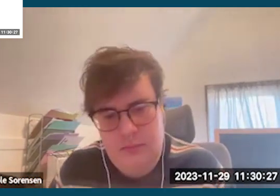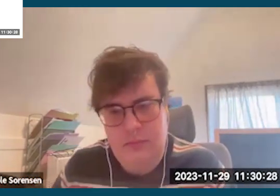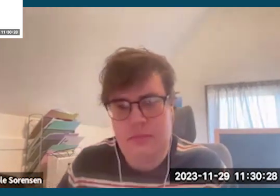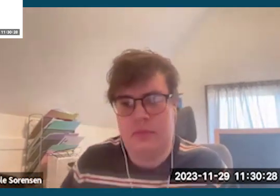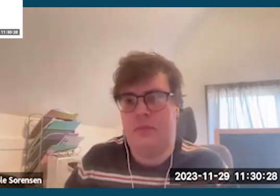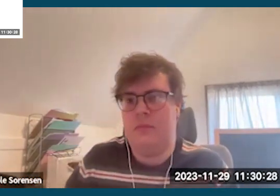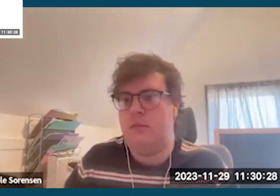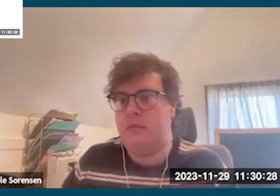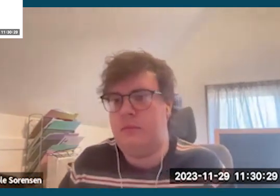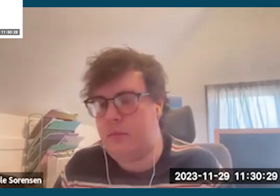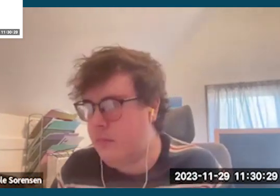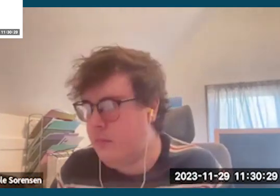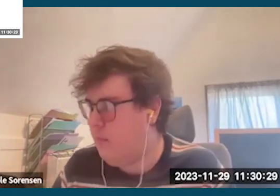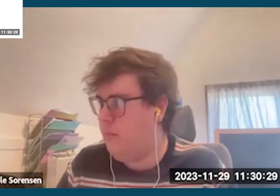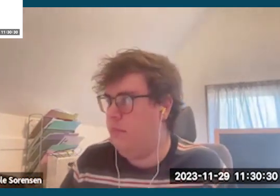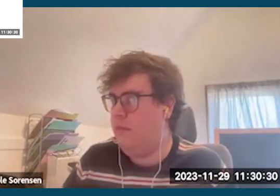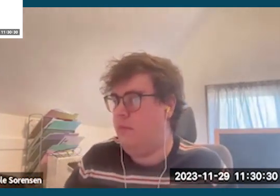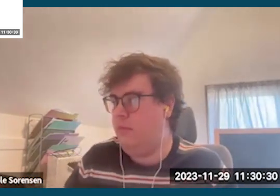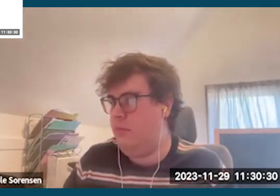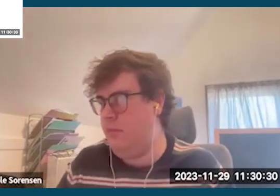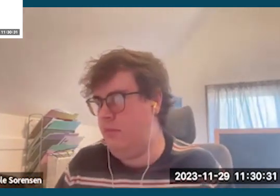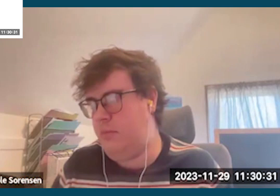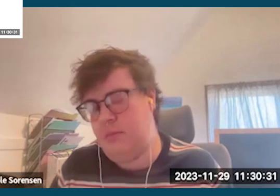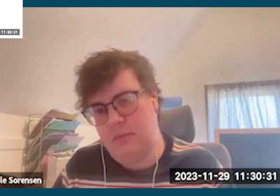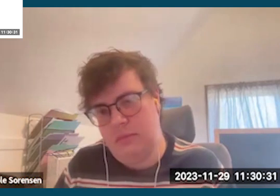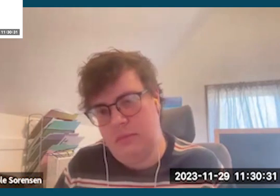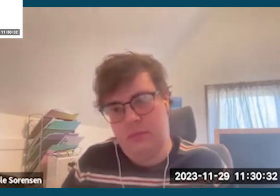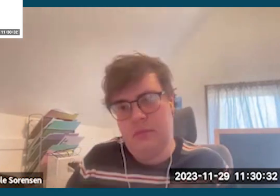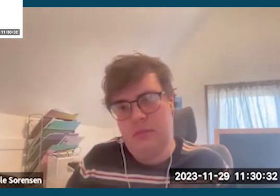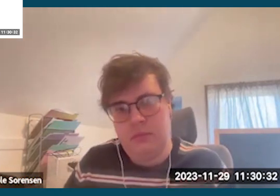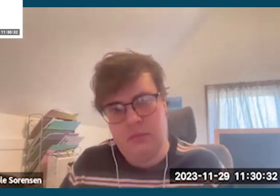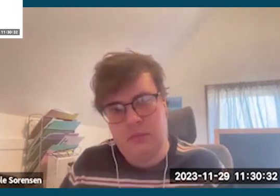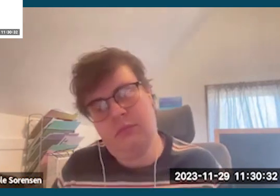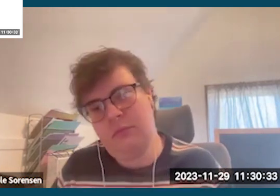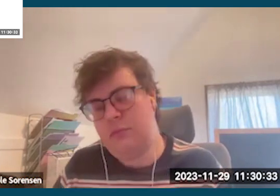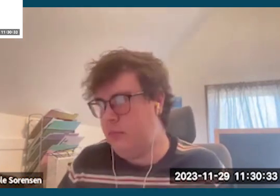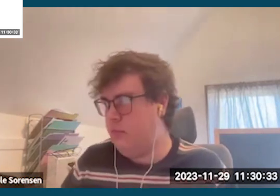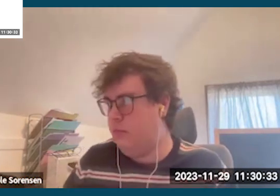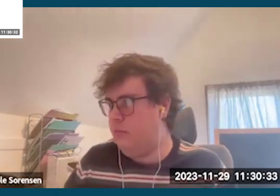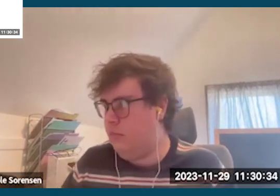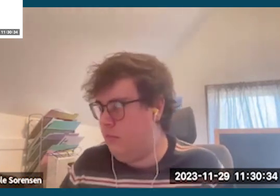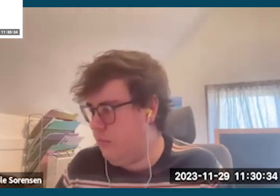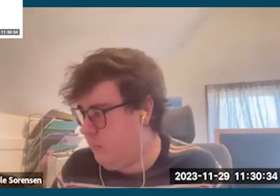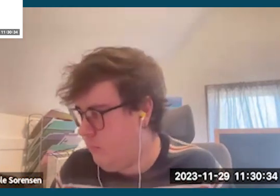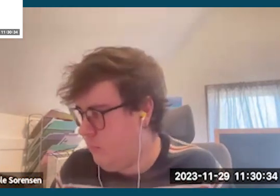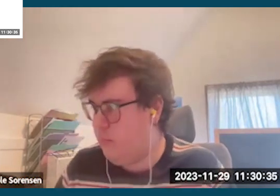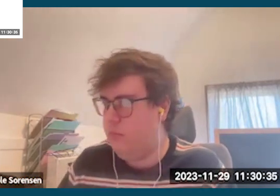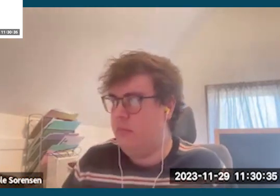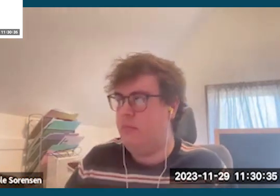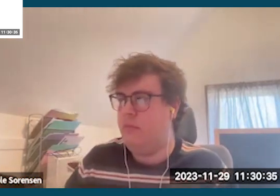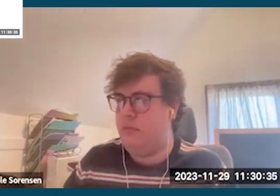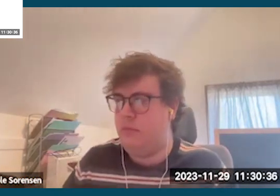time. Finally, one other accommodation that's helpful for me is having the option to have someone with me as